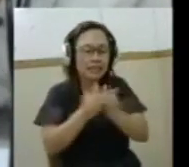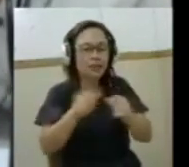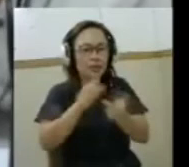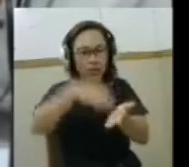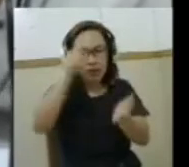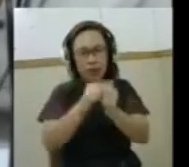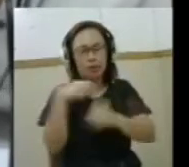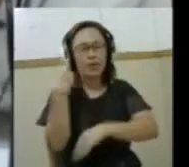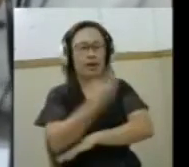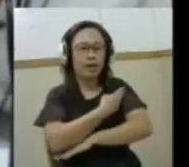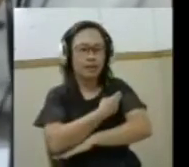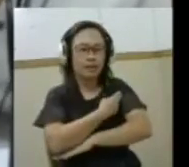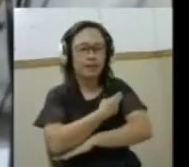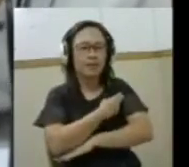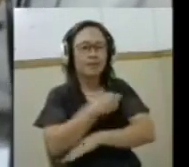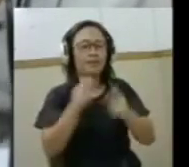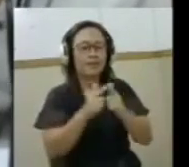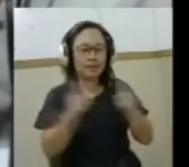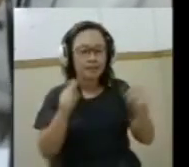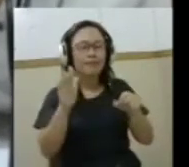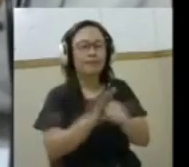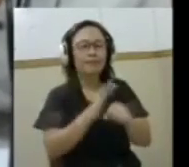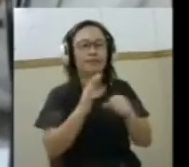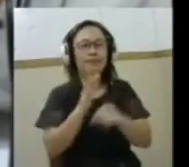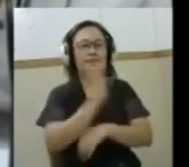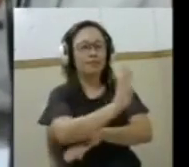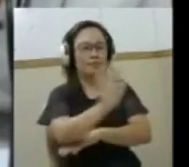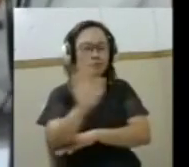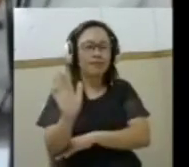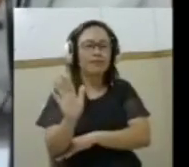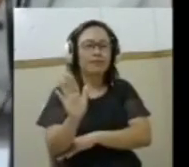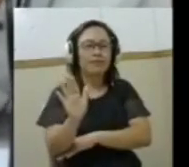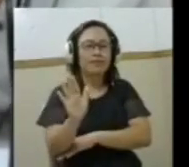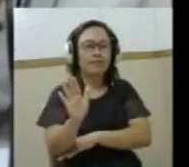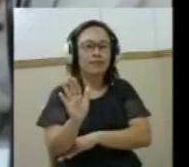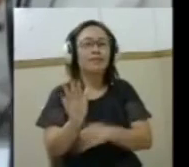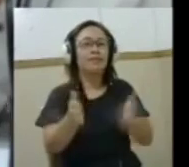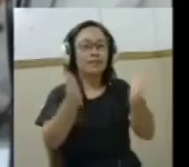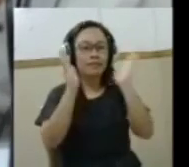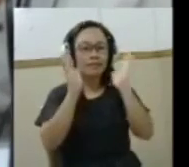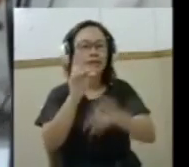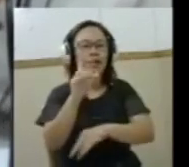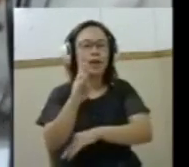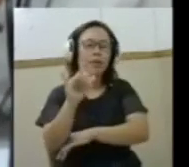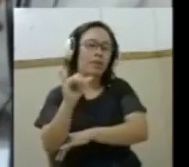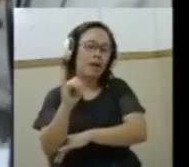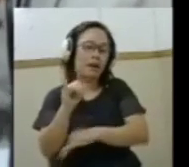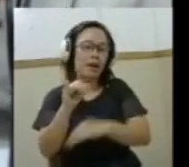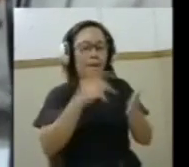us. Yes, we are very grateful for your patronage to our RBI